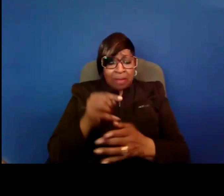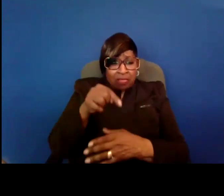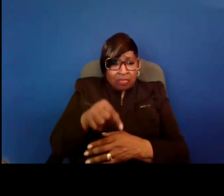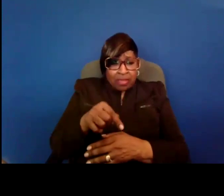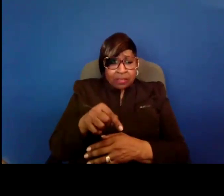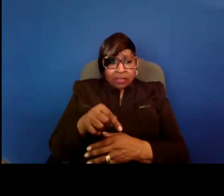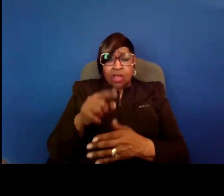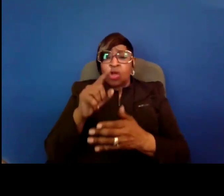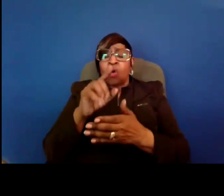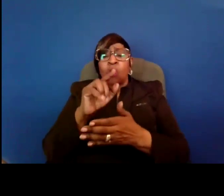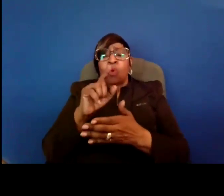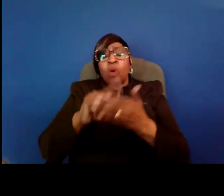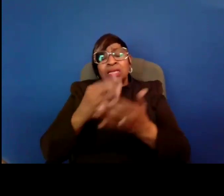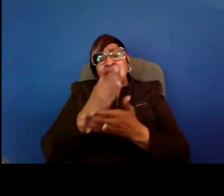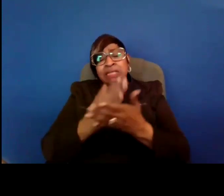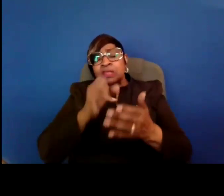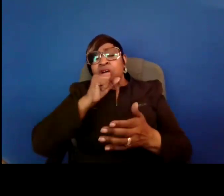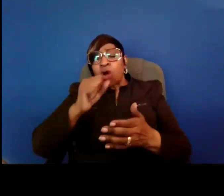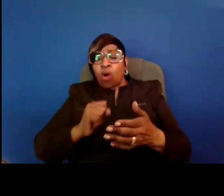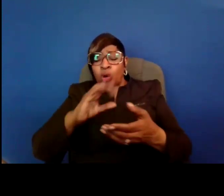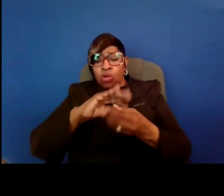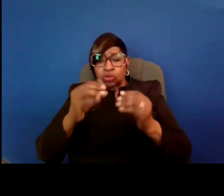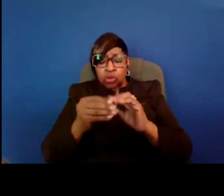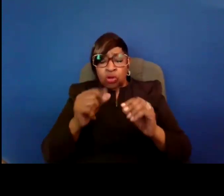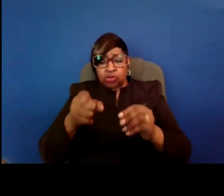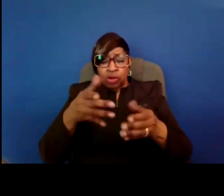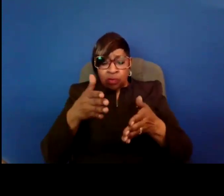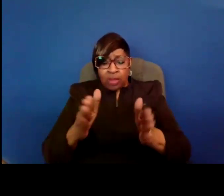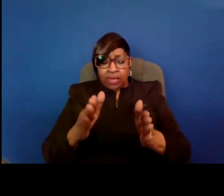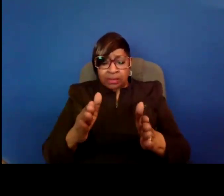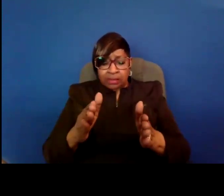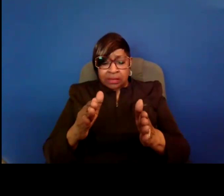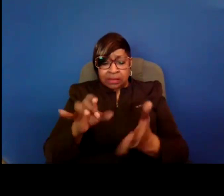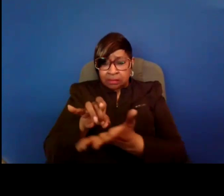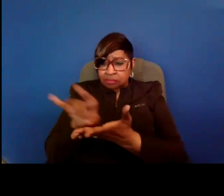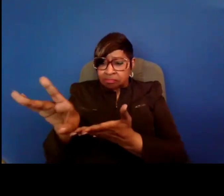what are some of the old stories that you might be ready to let go of?